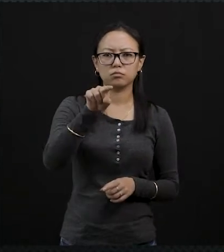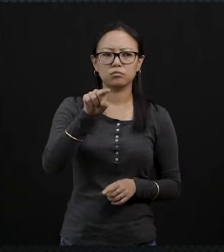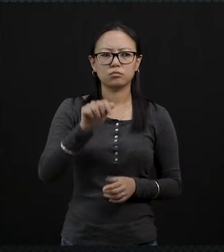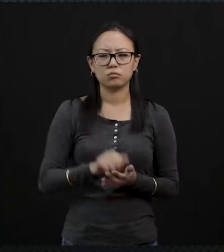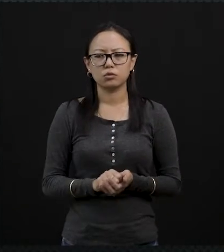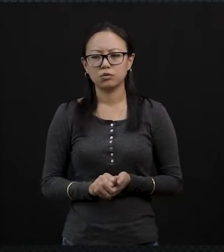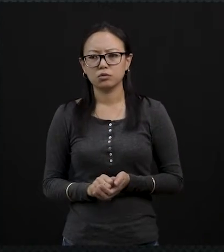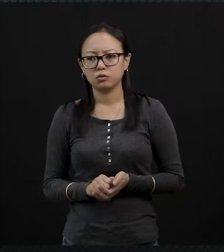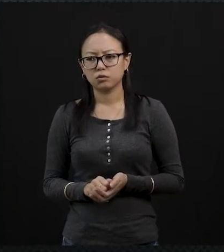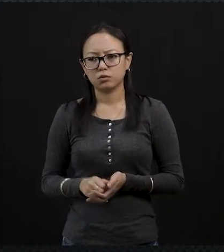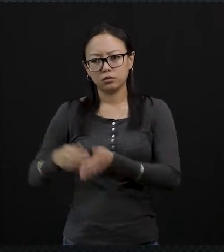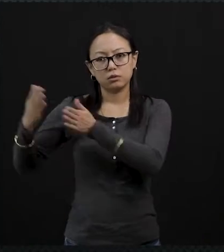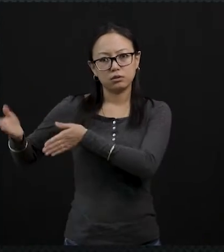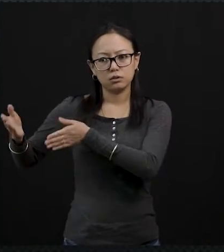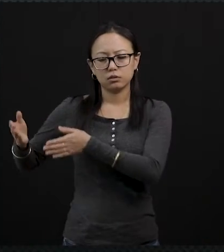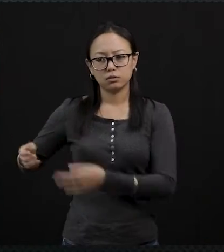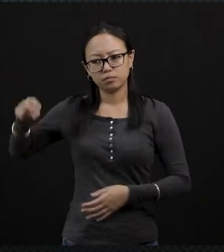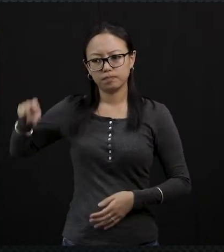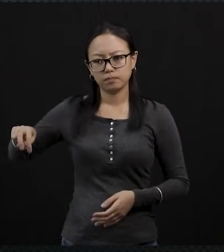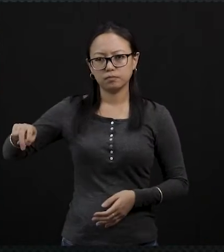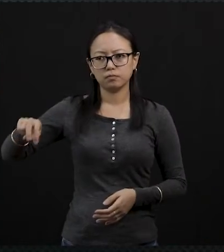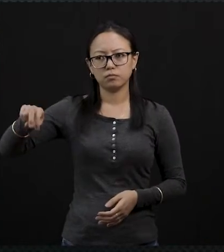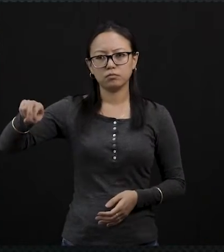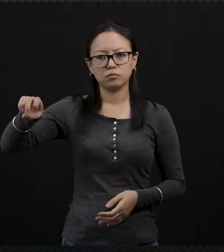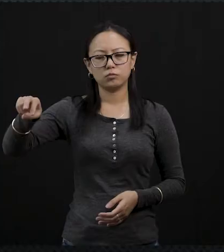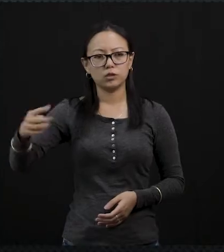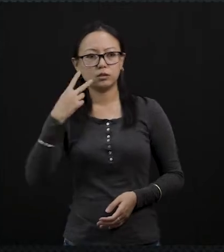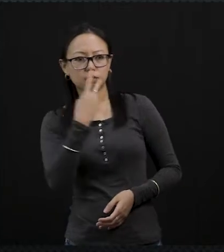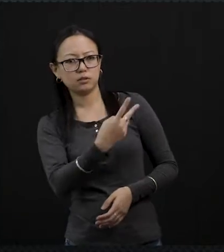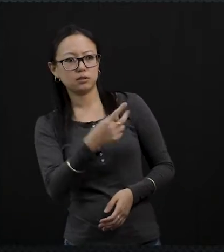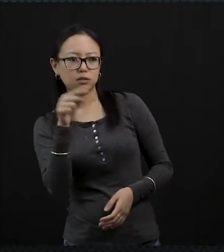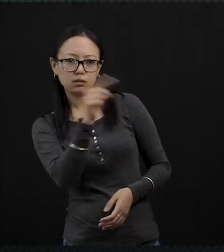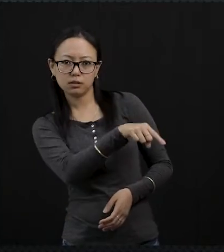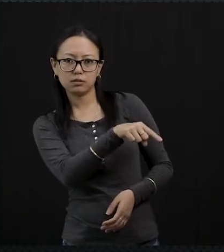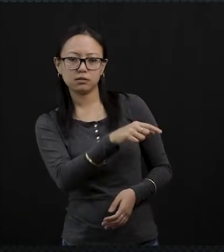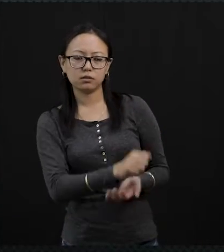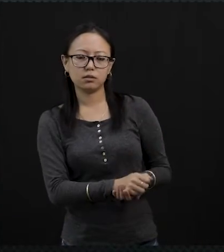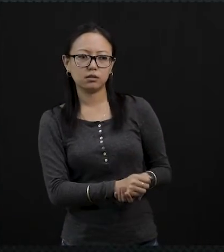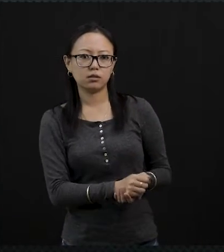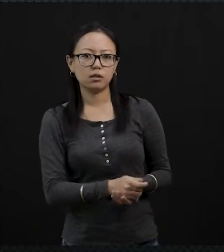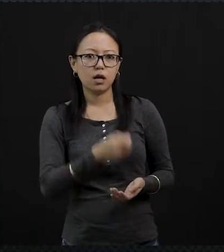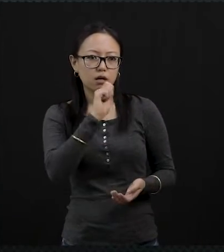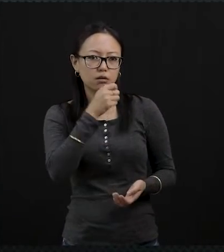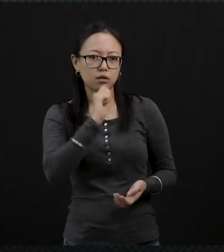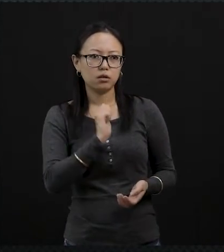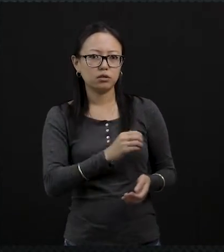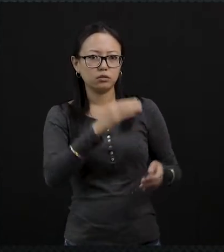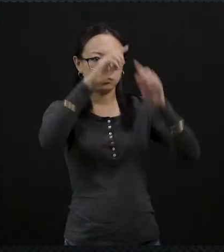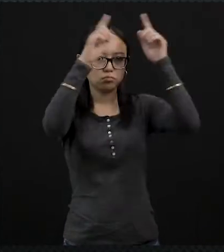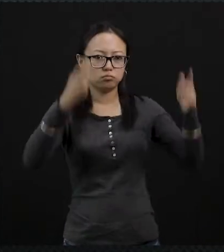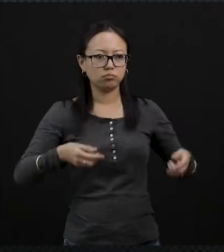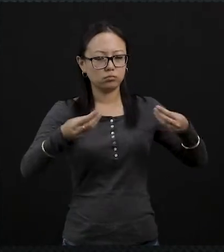ice cream shop here, over here on the opposite side, okay? So you are on the left side, and on